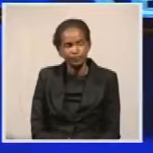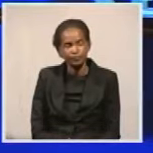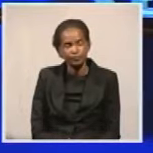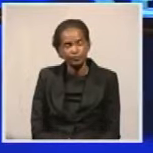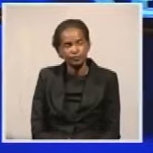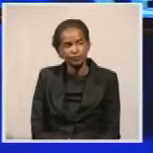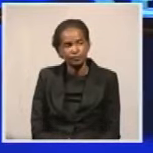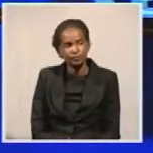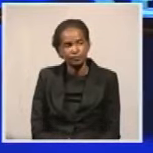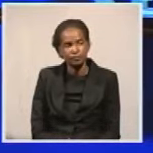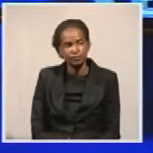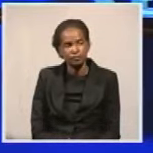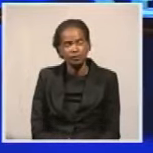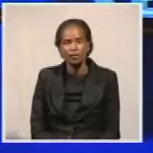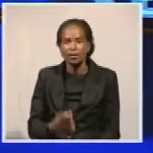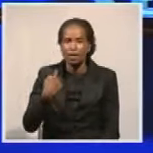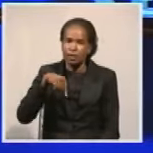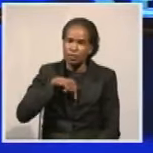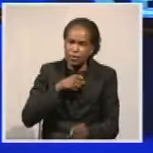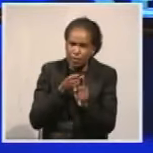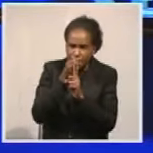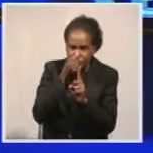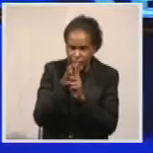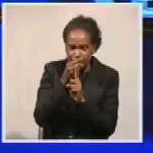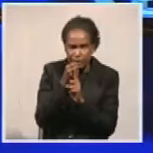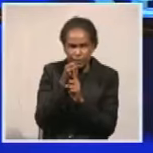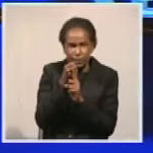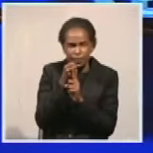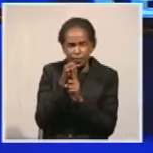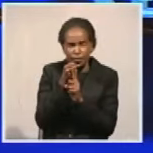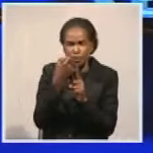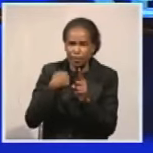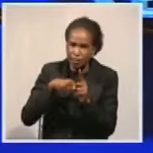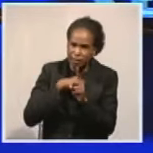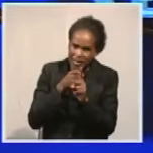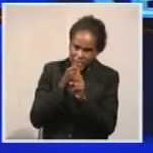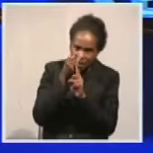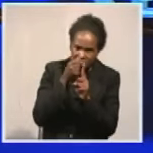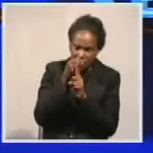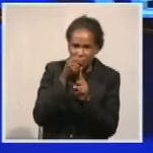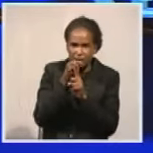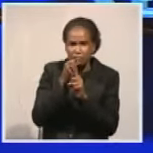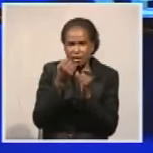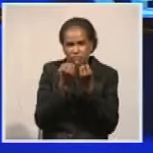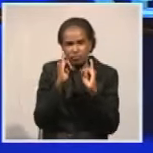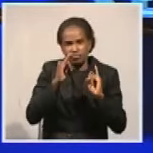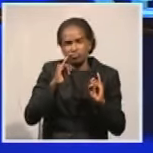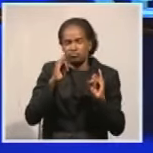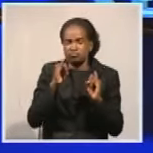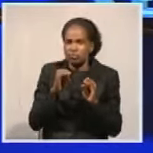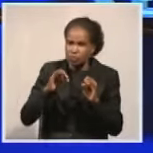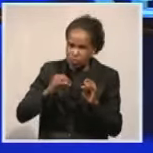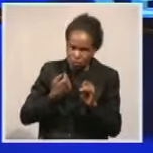We were fighting to rule ourselves and to rule ourselves